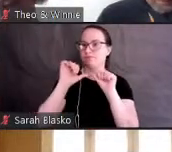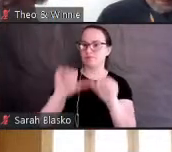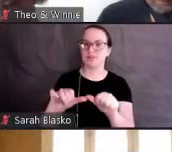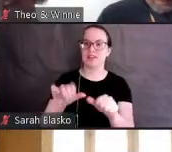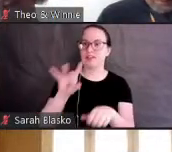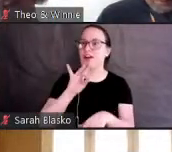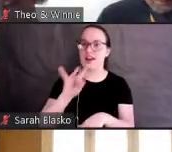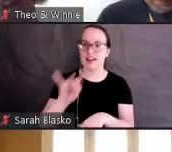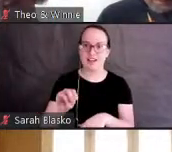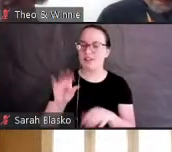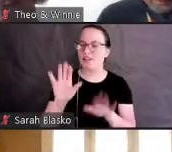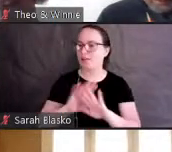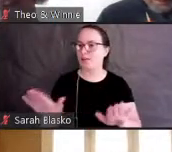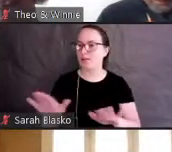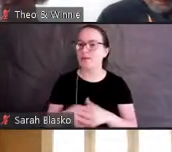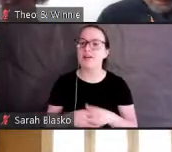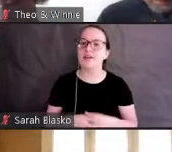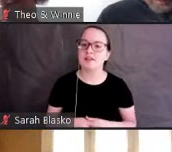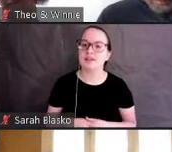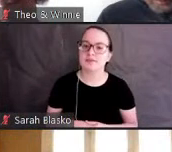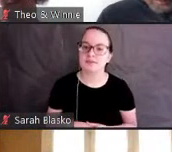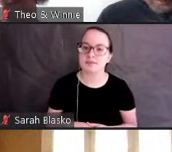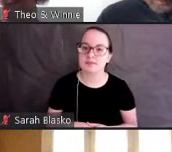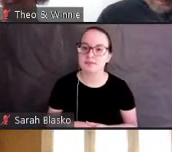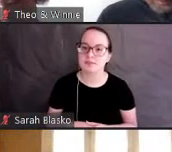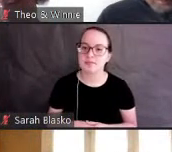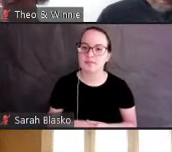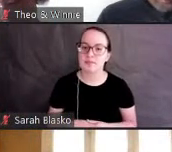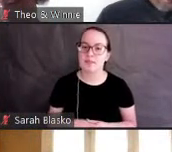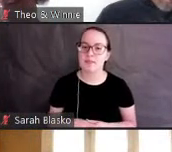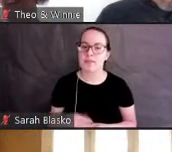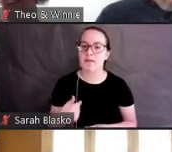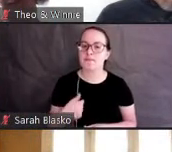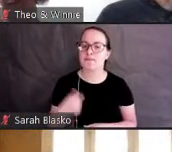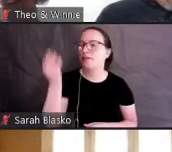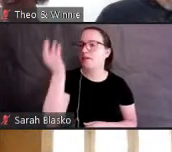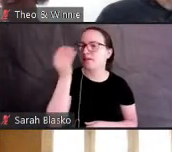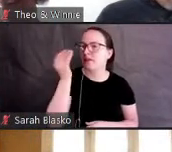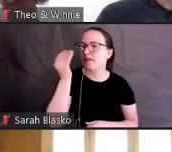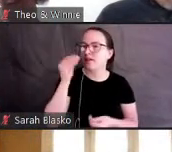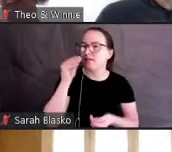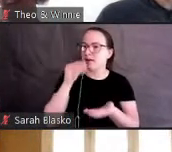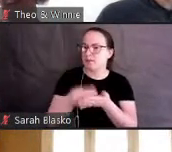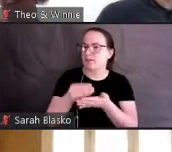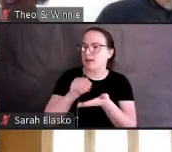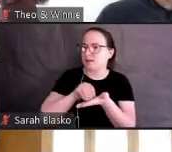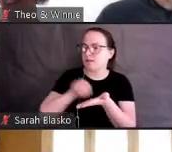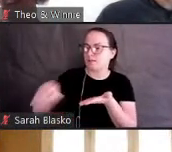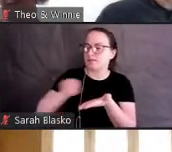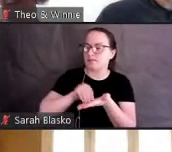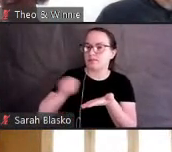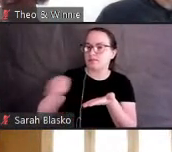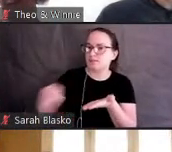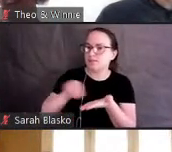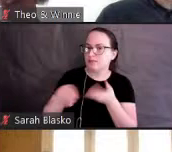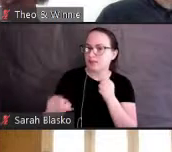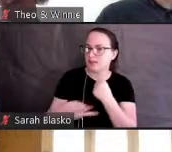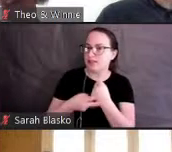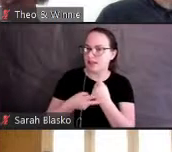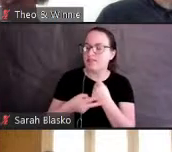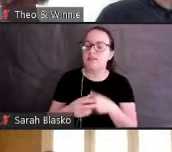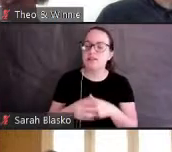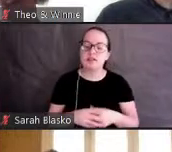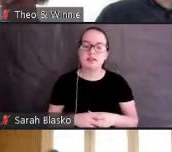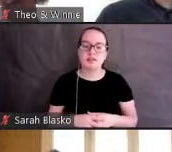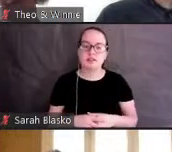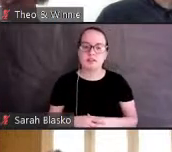But I think about, you know, kind of storing up. And I think that you can imagine that we have this account, you know what I mean? And that everything